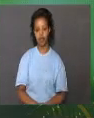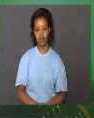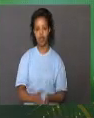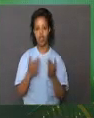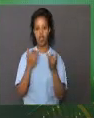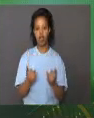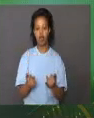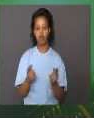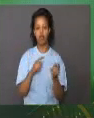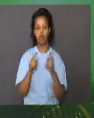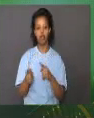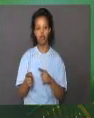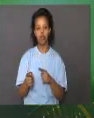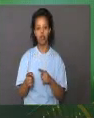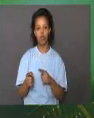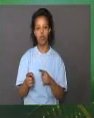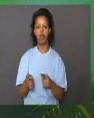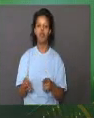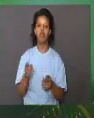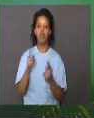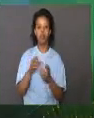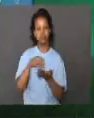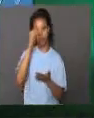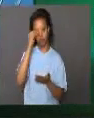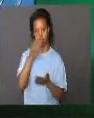Let us carry on with the lesson.